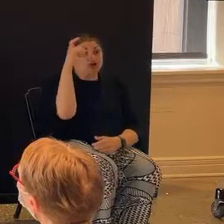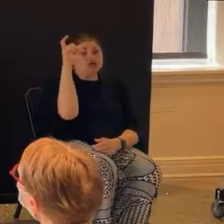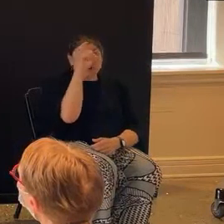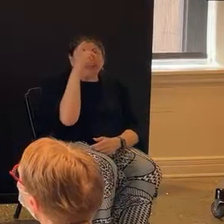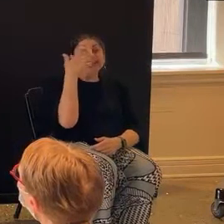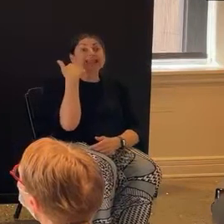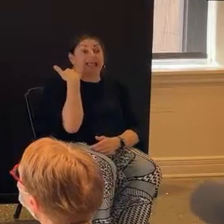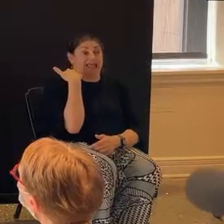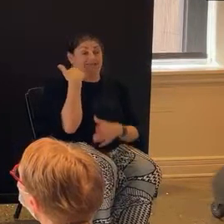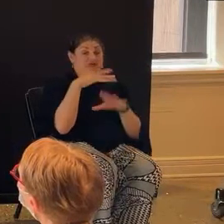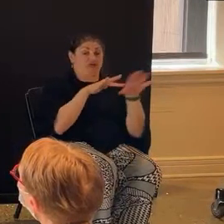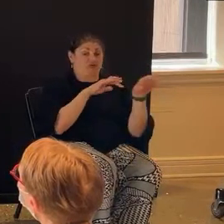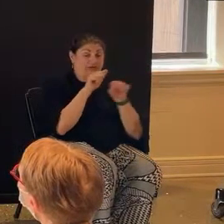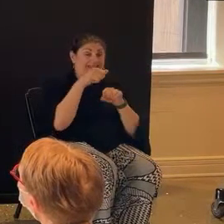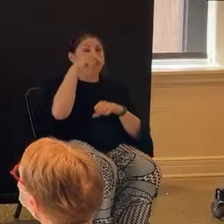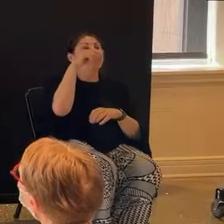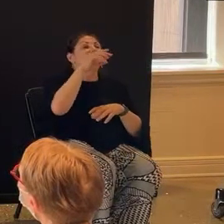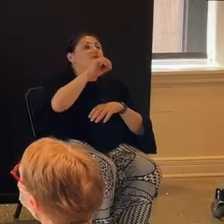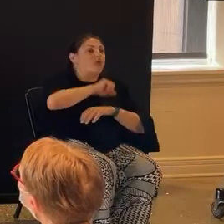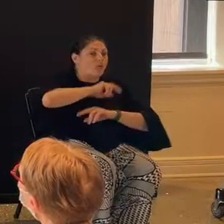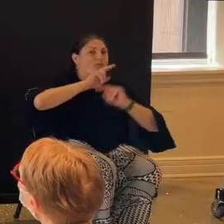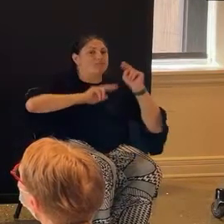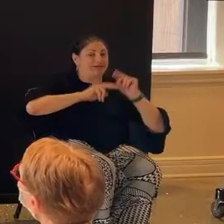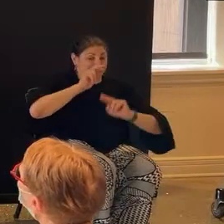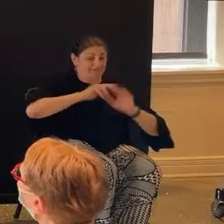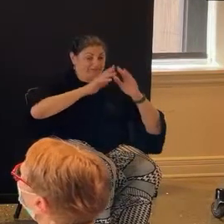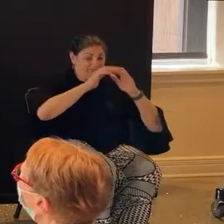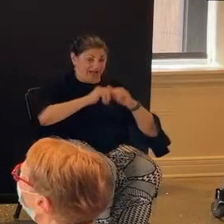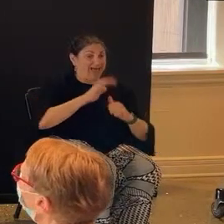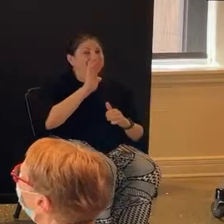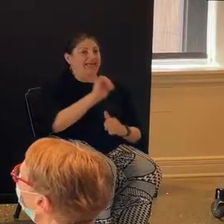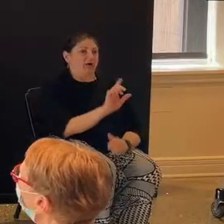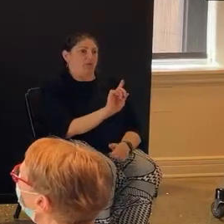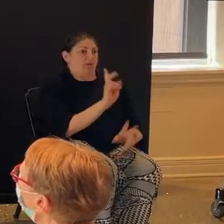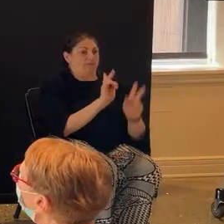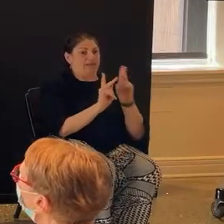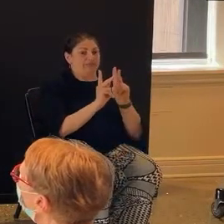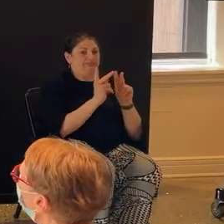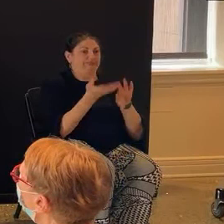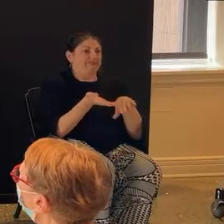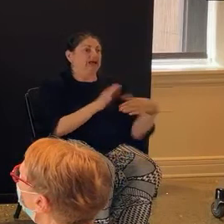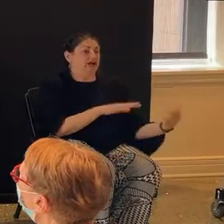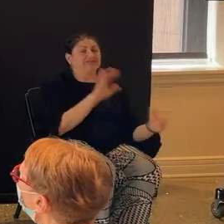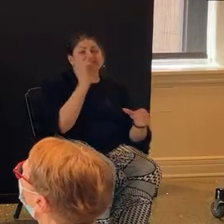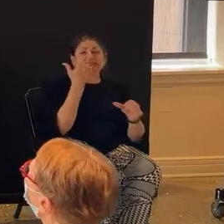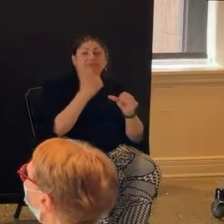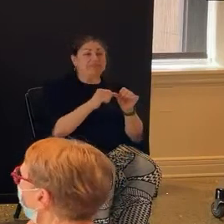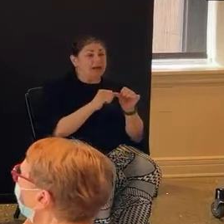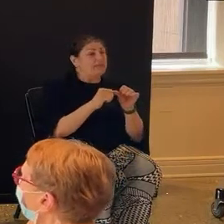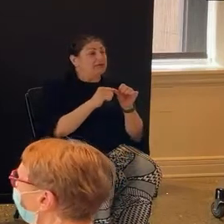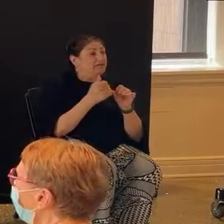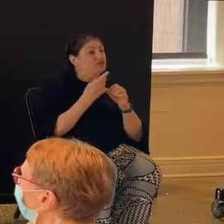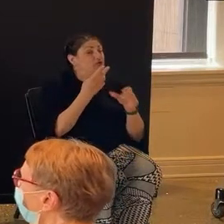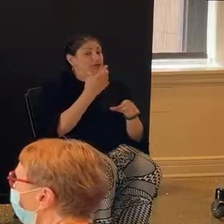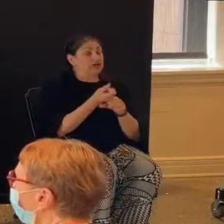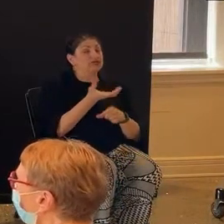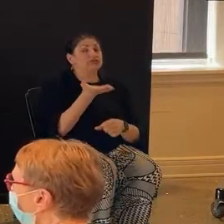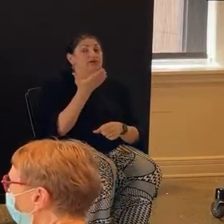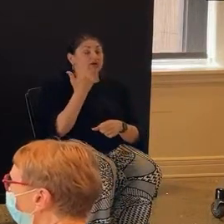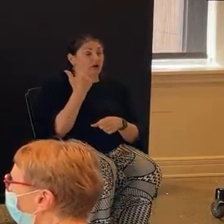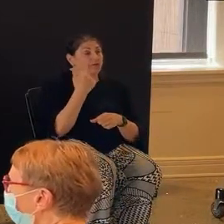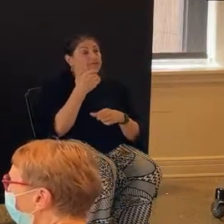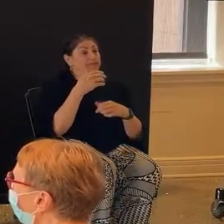much death and destruction. Remember a few years ago when a truck clipped a bridge over the Skagit River and the whole